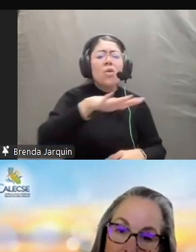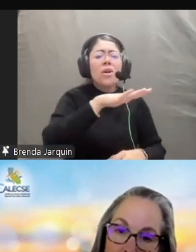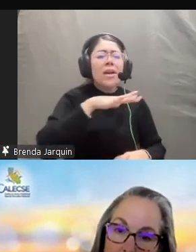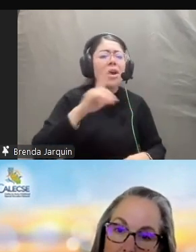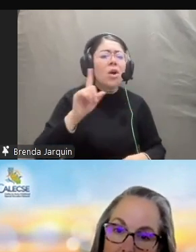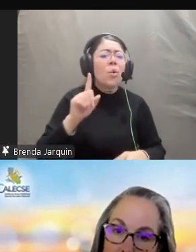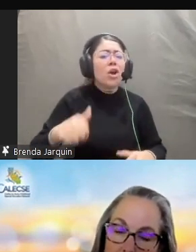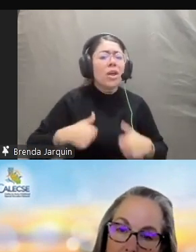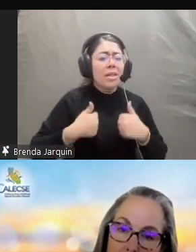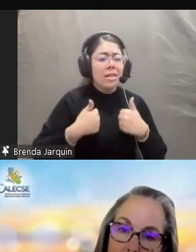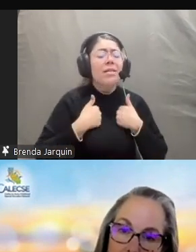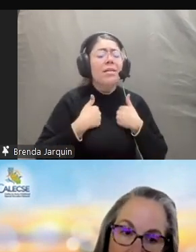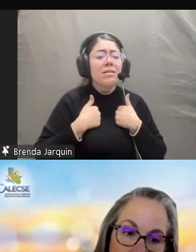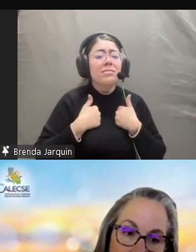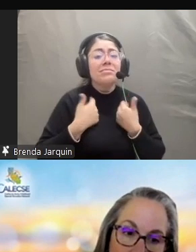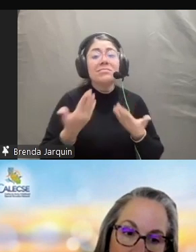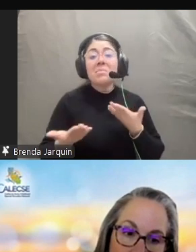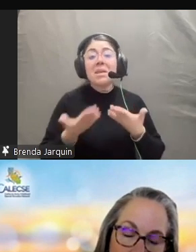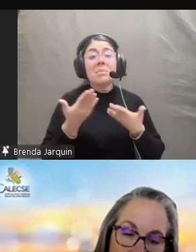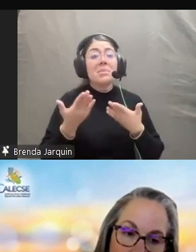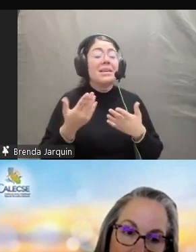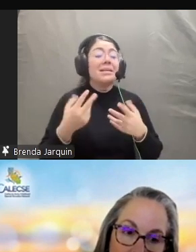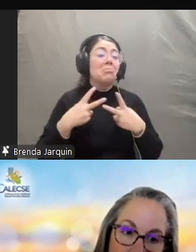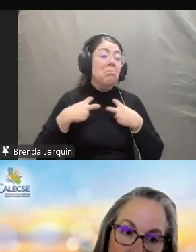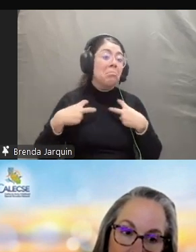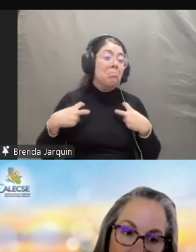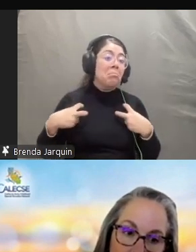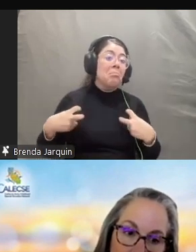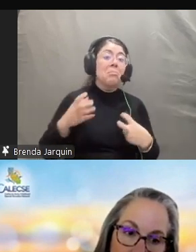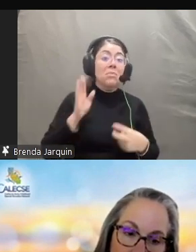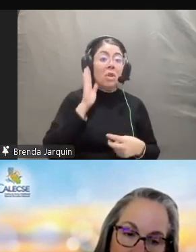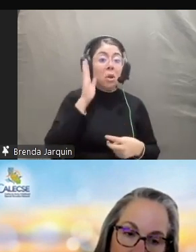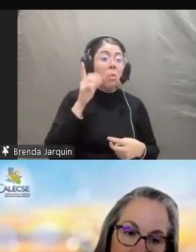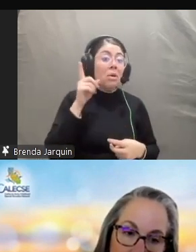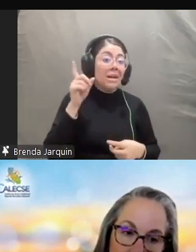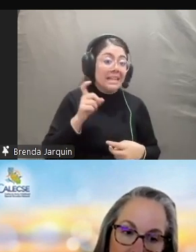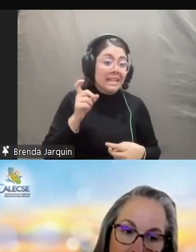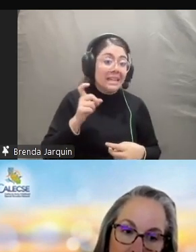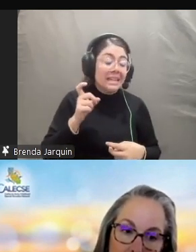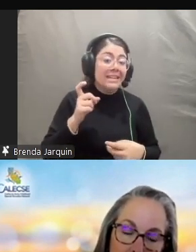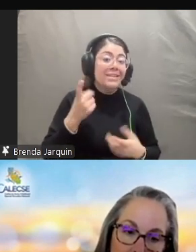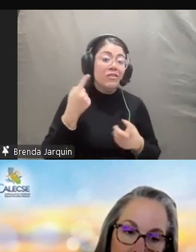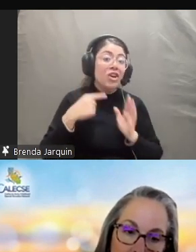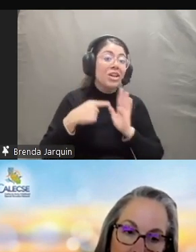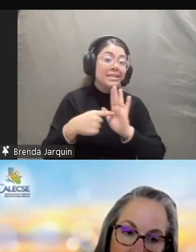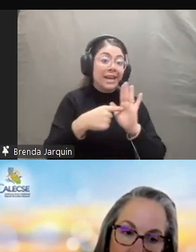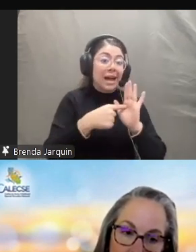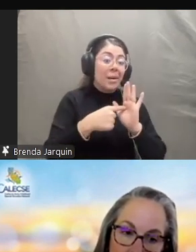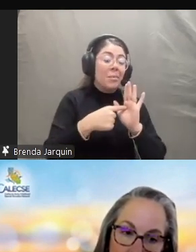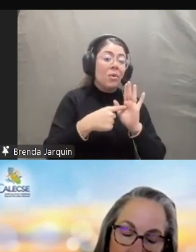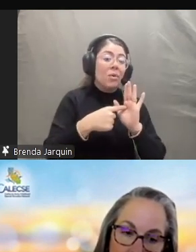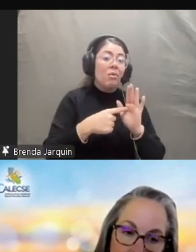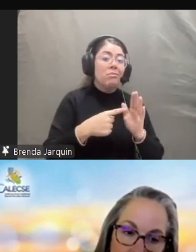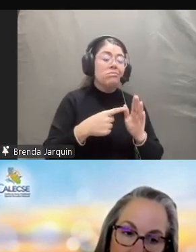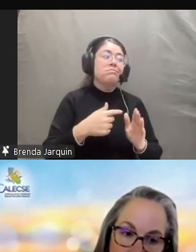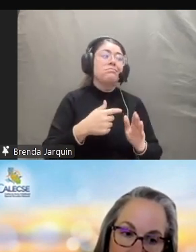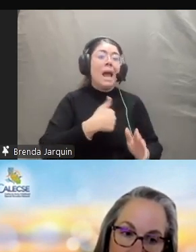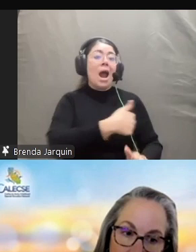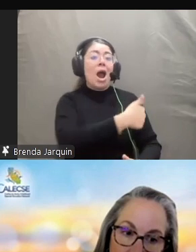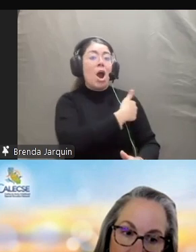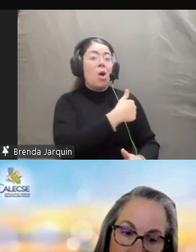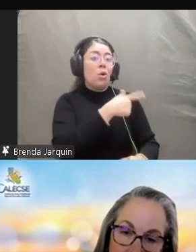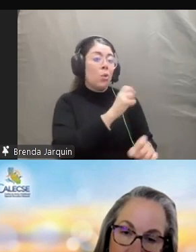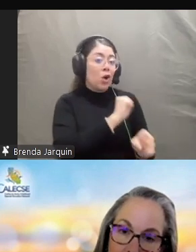self-reflect. For example, in our area, our transition packets were very slow and we really